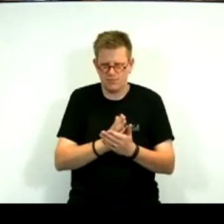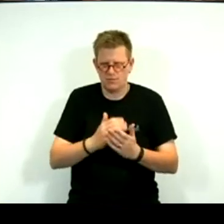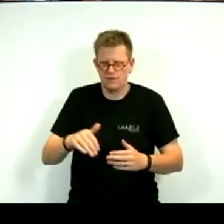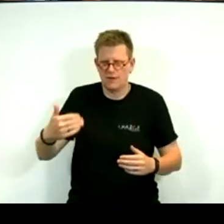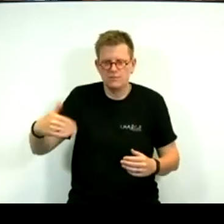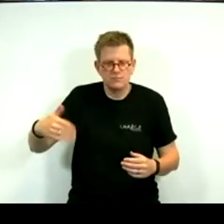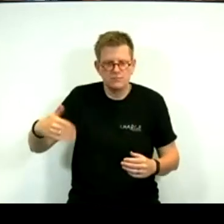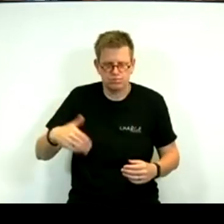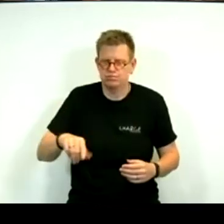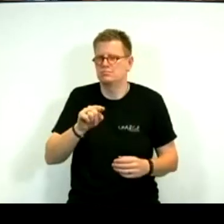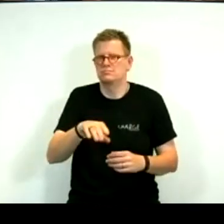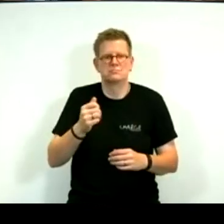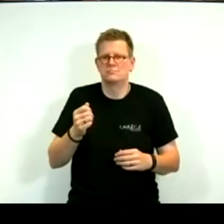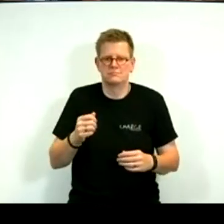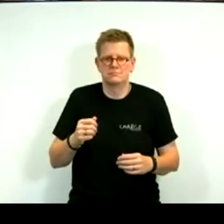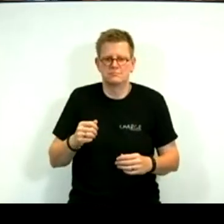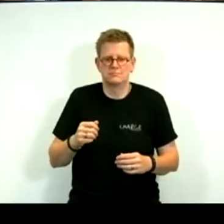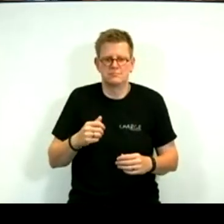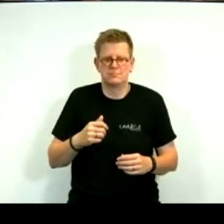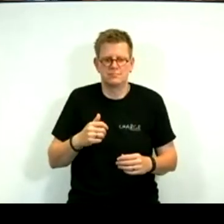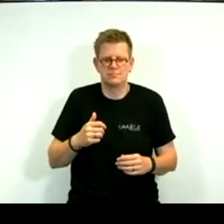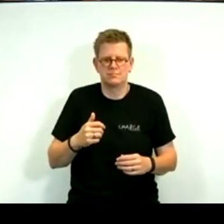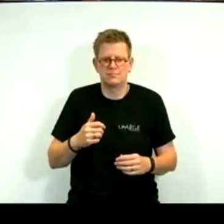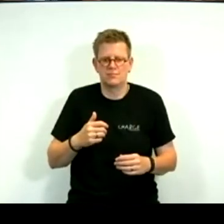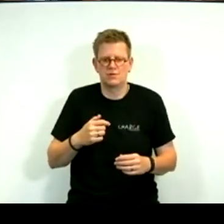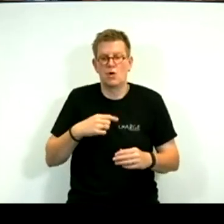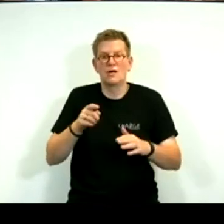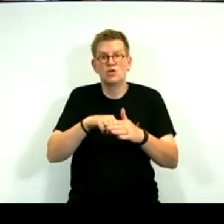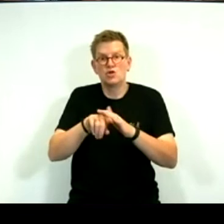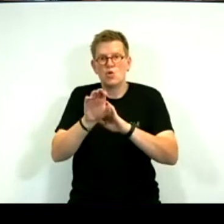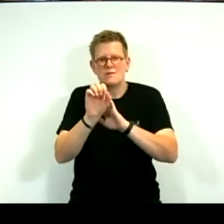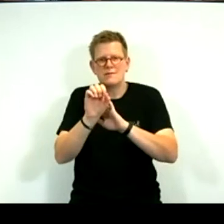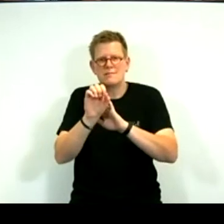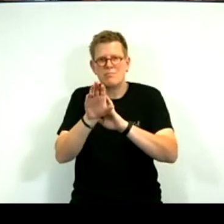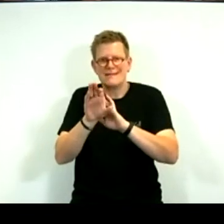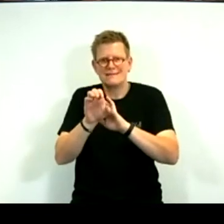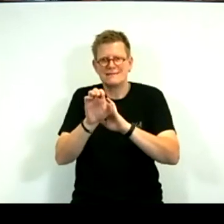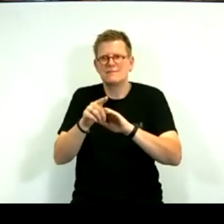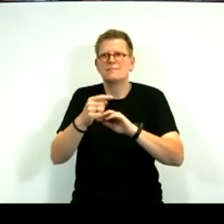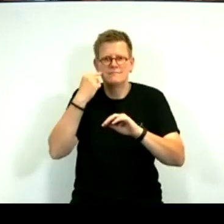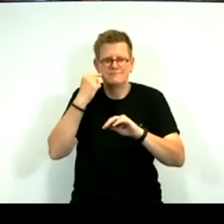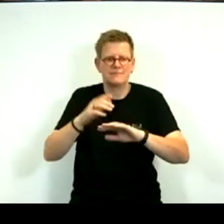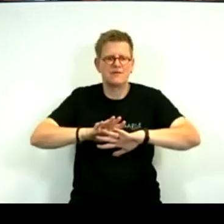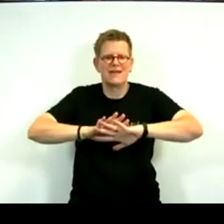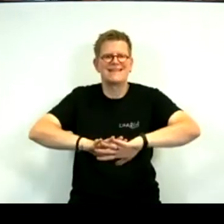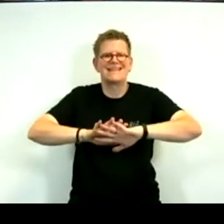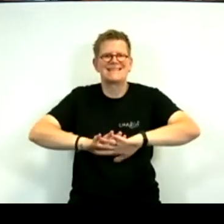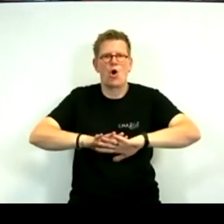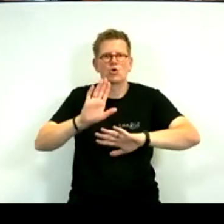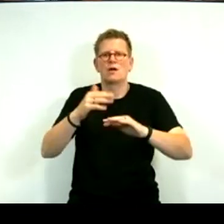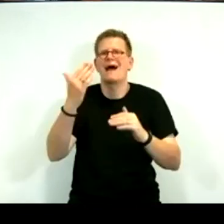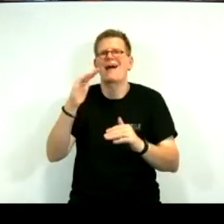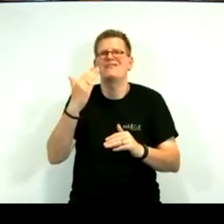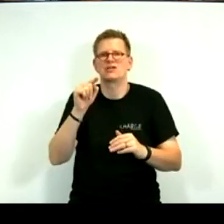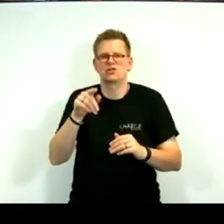has caught the reflection of his retina because that eye wasn't able to close down in